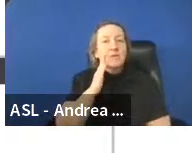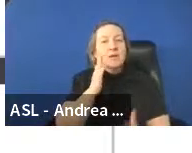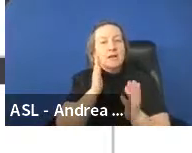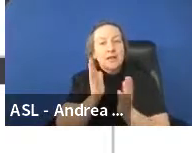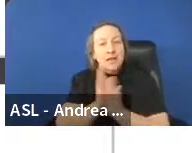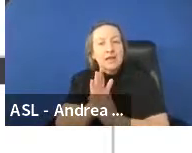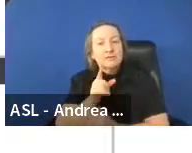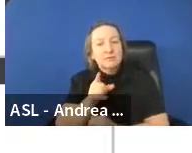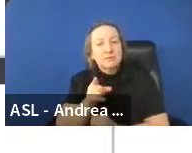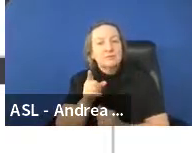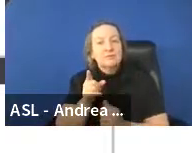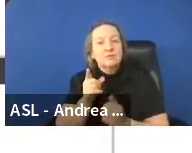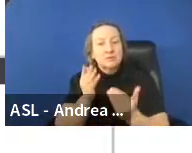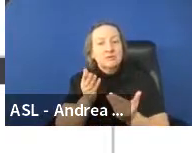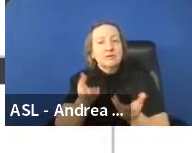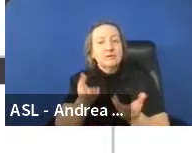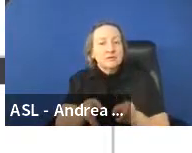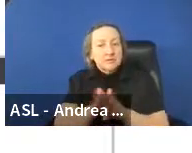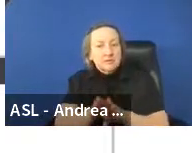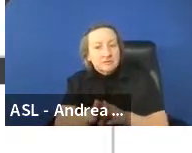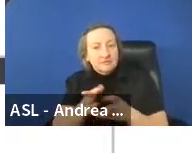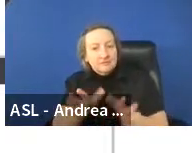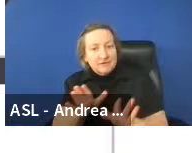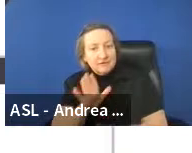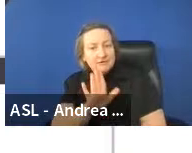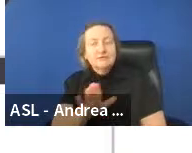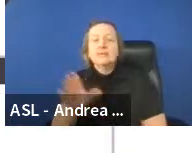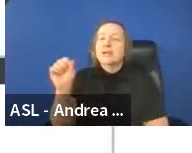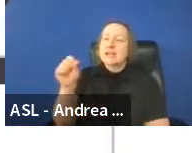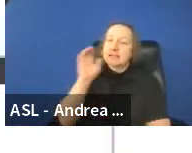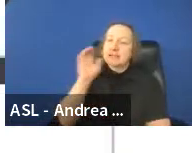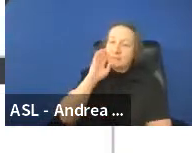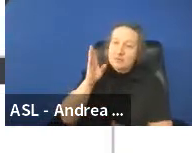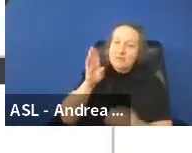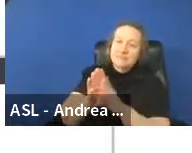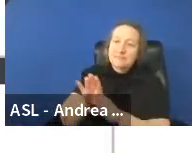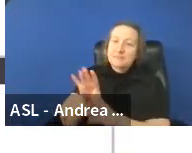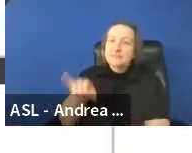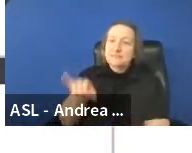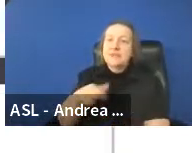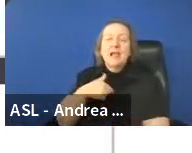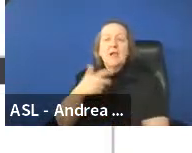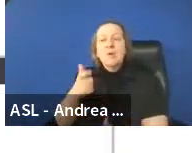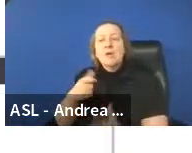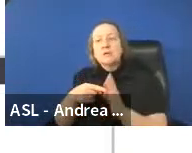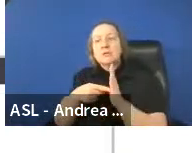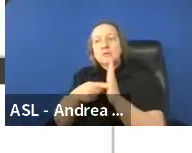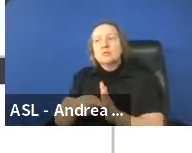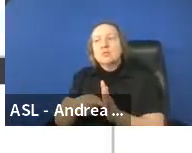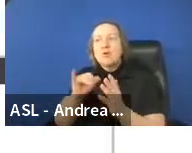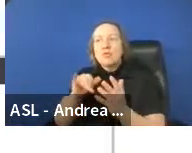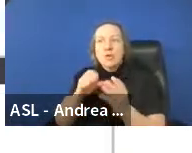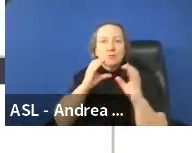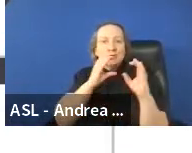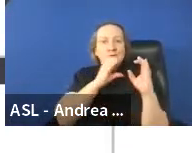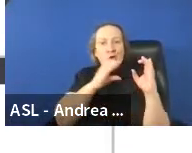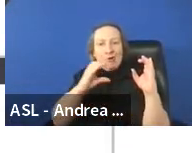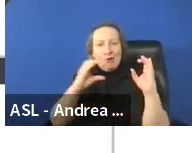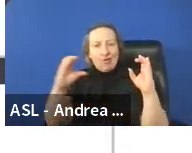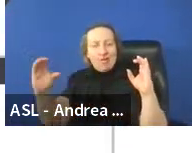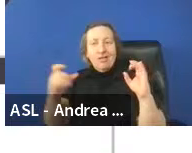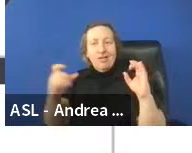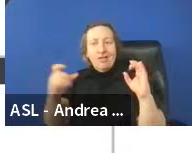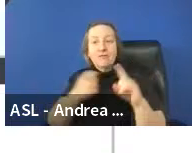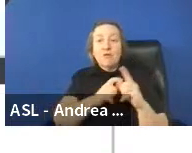go ahead and wrap up. Yeah, we'll wrap up. I was just going to highlight those series of circles that take us from the